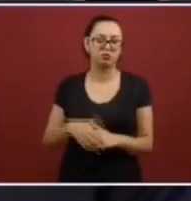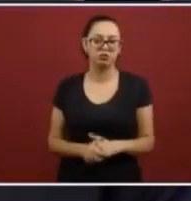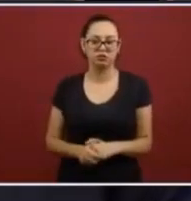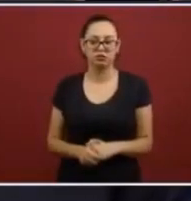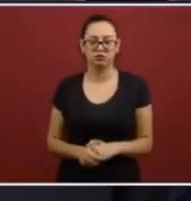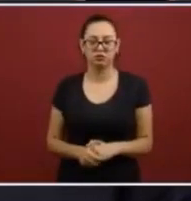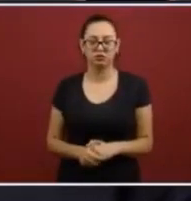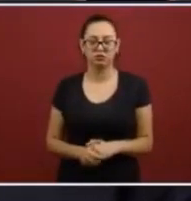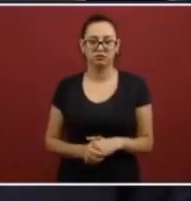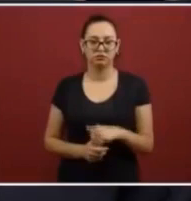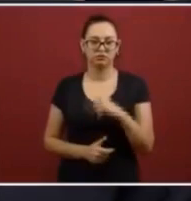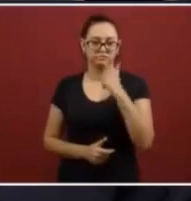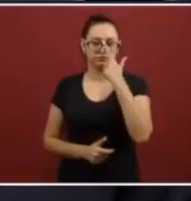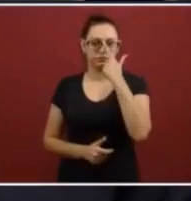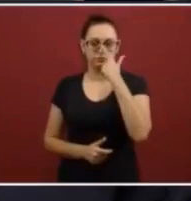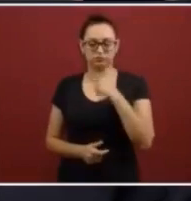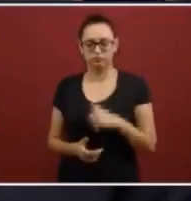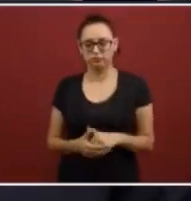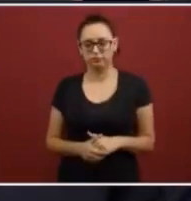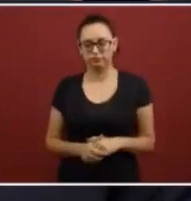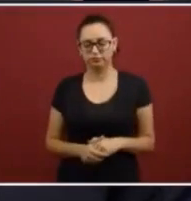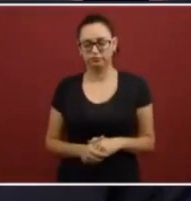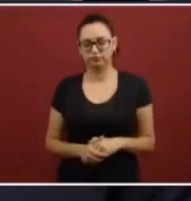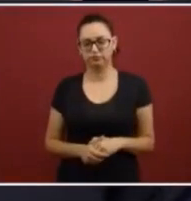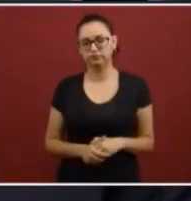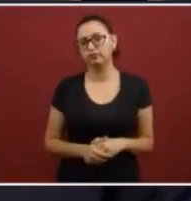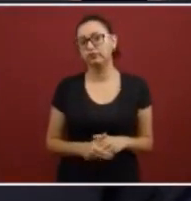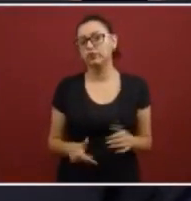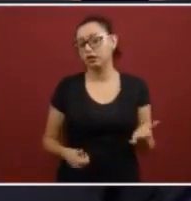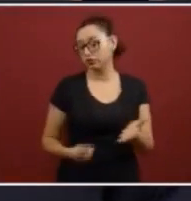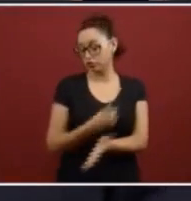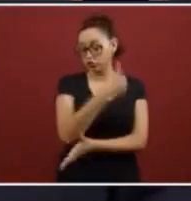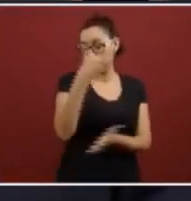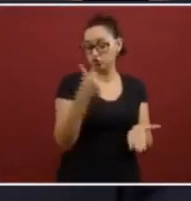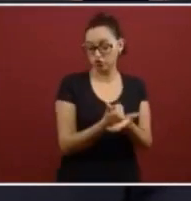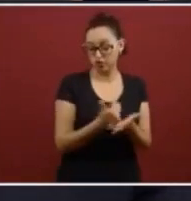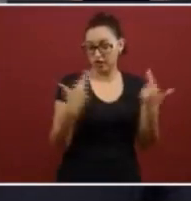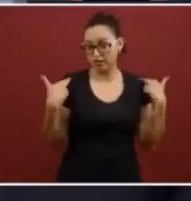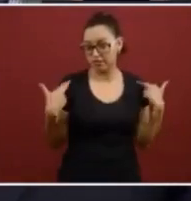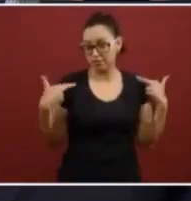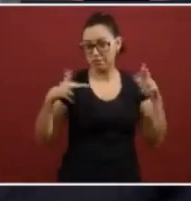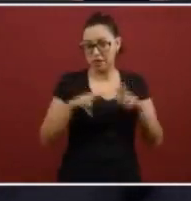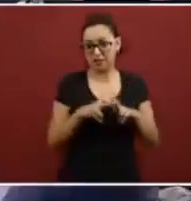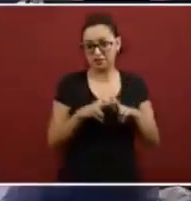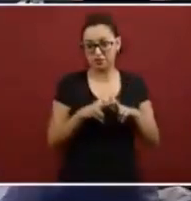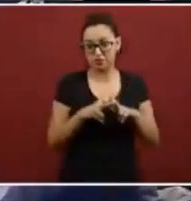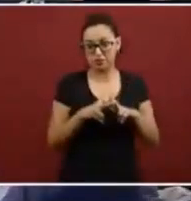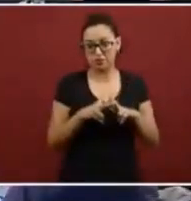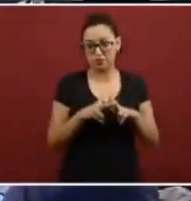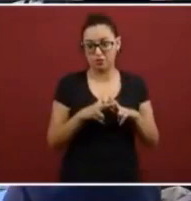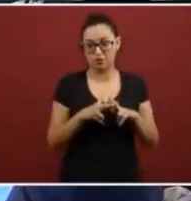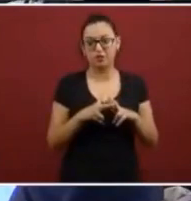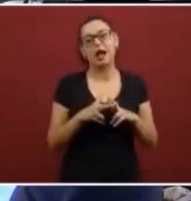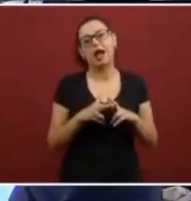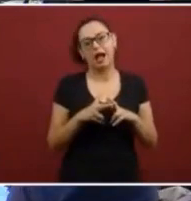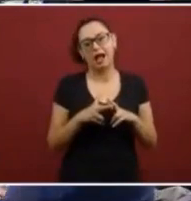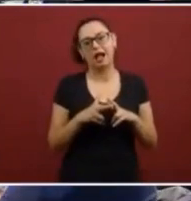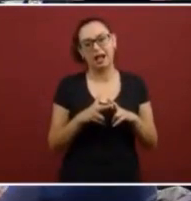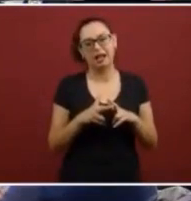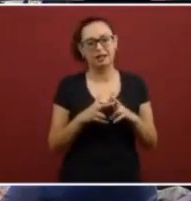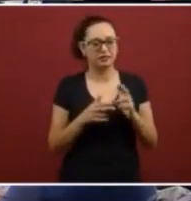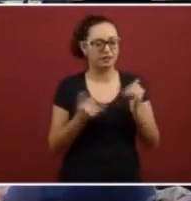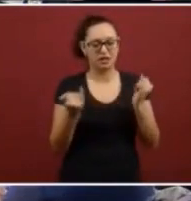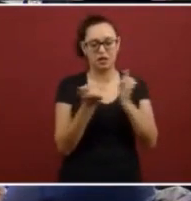areas, the separated areas, daba clases en las ciudades. and the ones that were in the tenía el mismo cities. trato They del had que tenía que